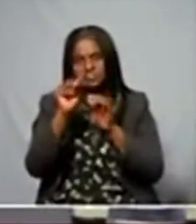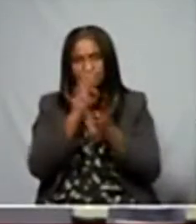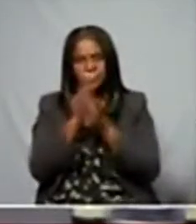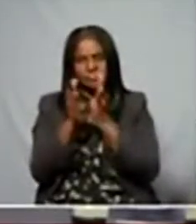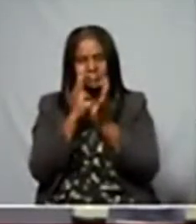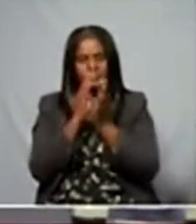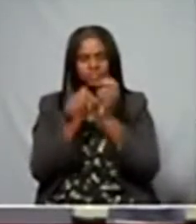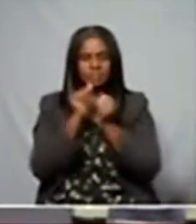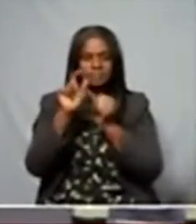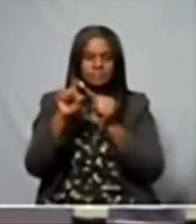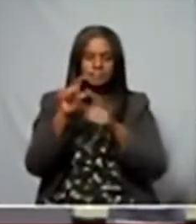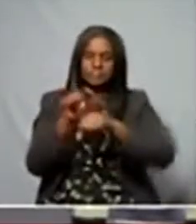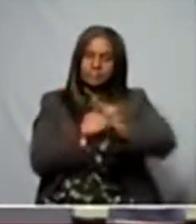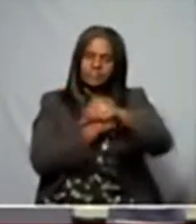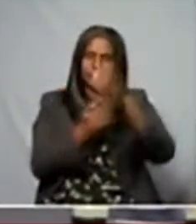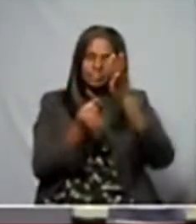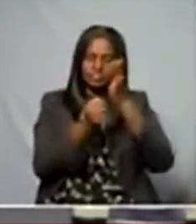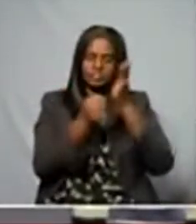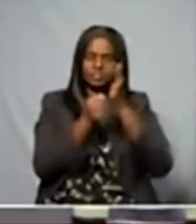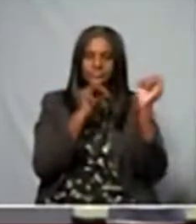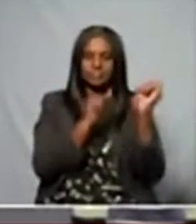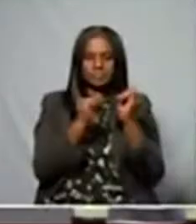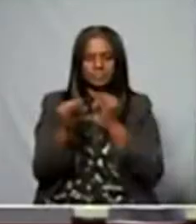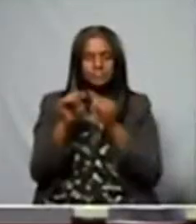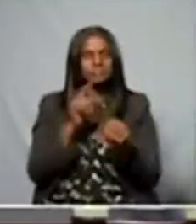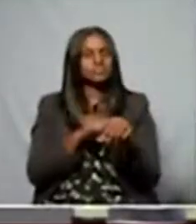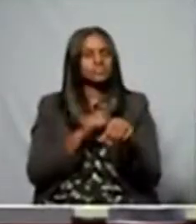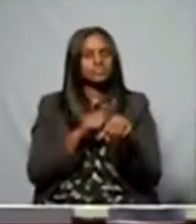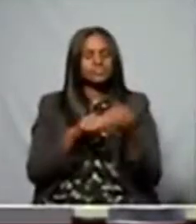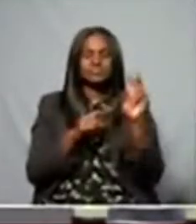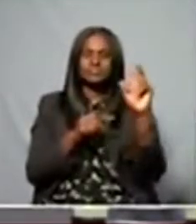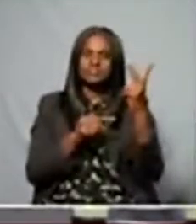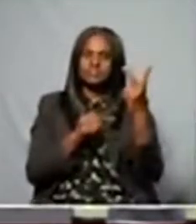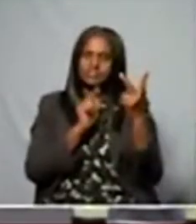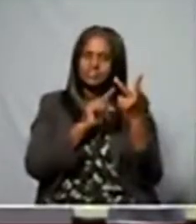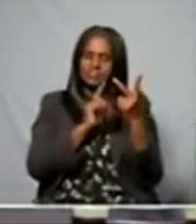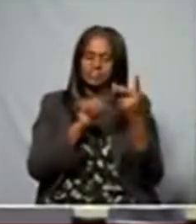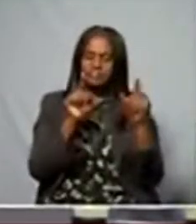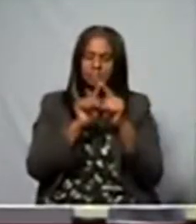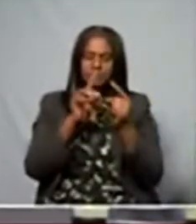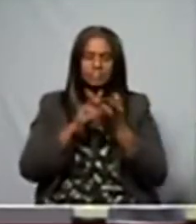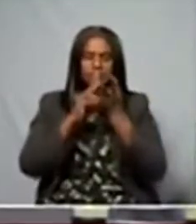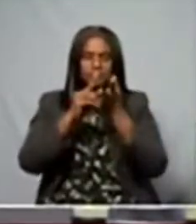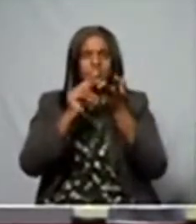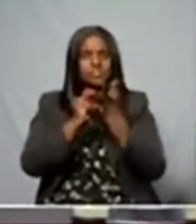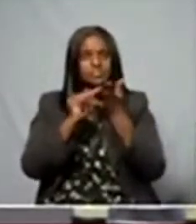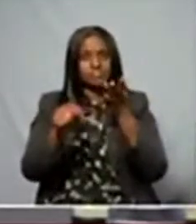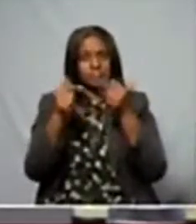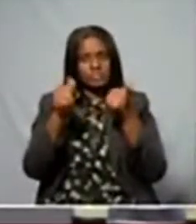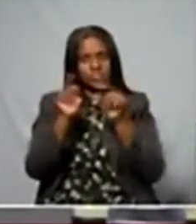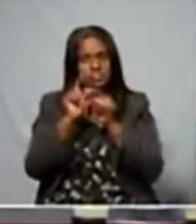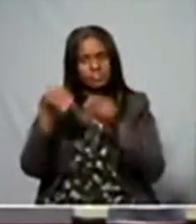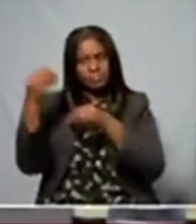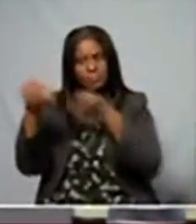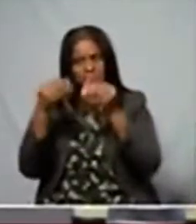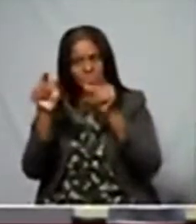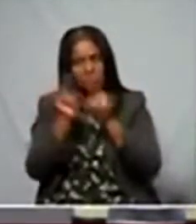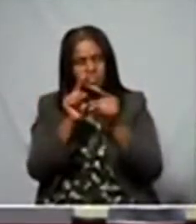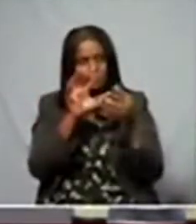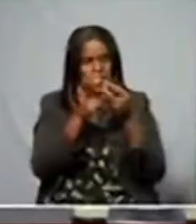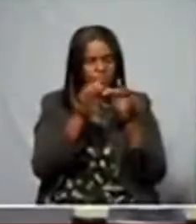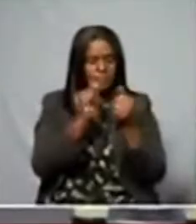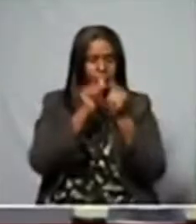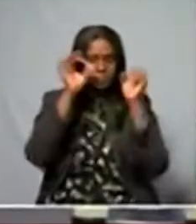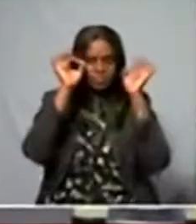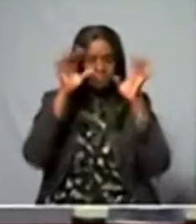require long-term implementation periods. 3, donor confidence and disbursement alignment